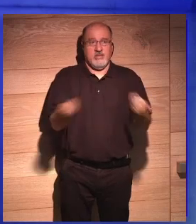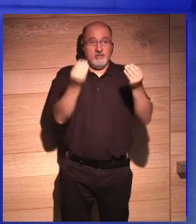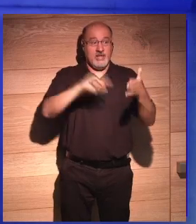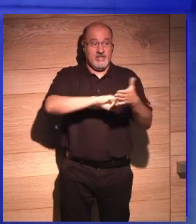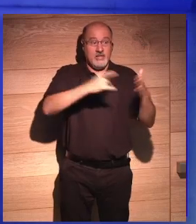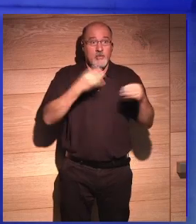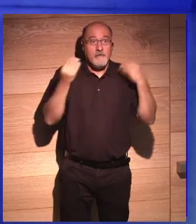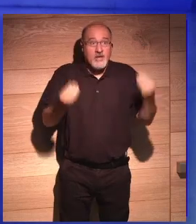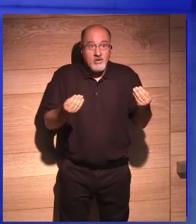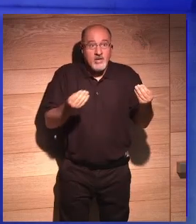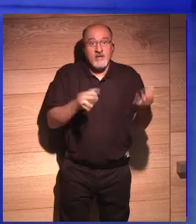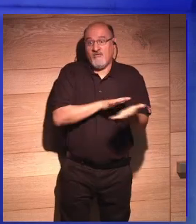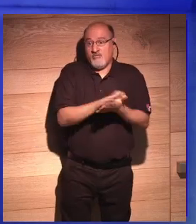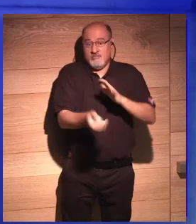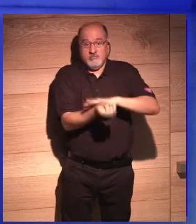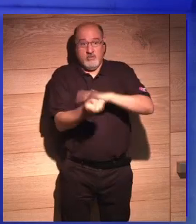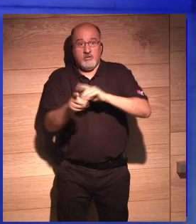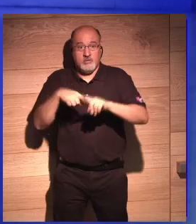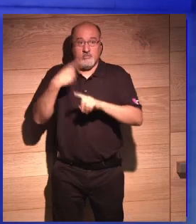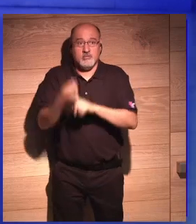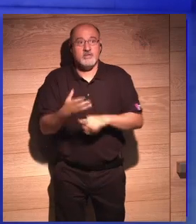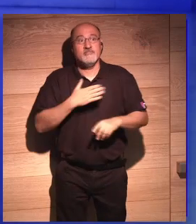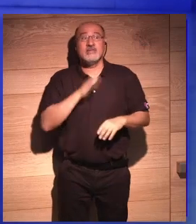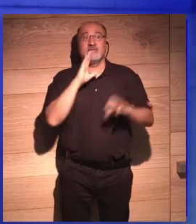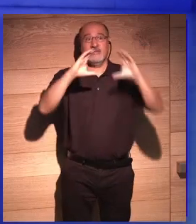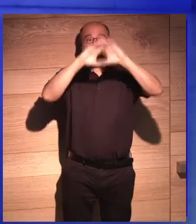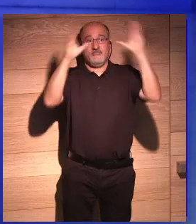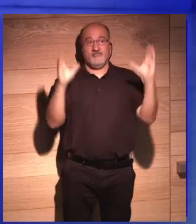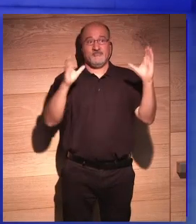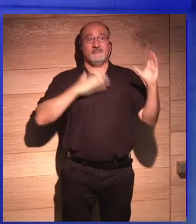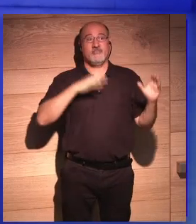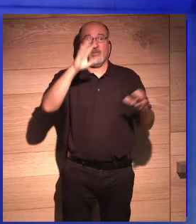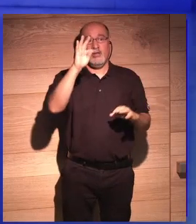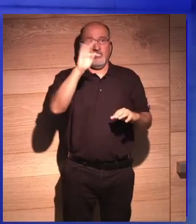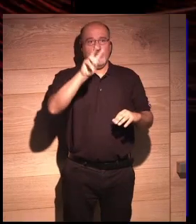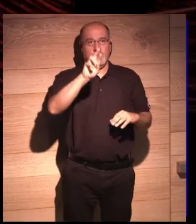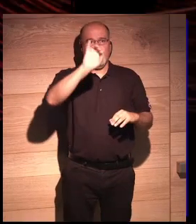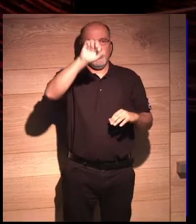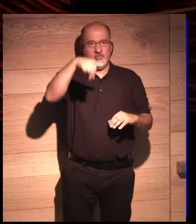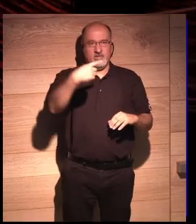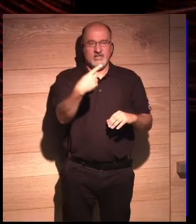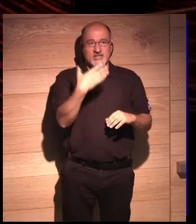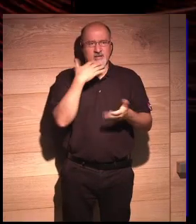touring, and we're able to increase the capacity. At this point in time, we had